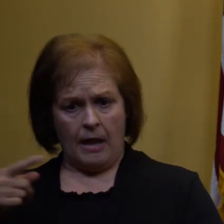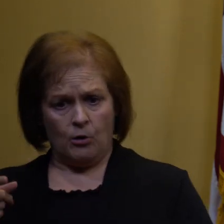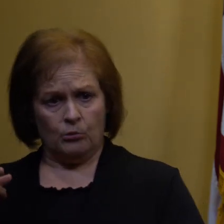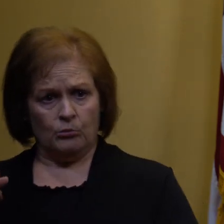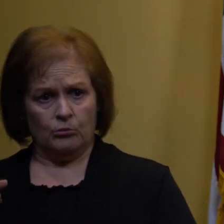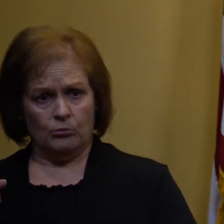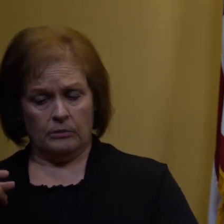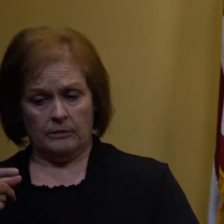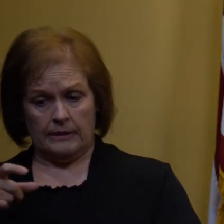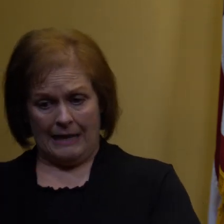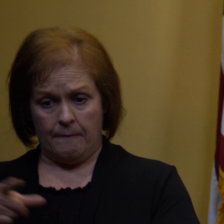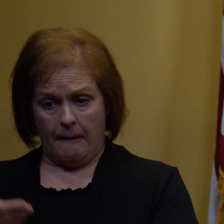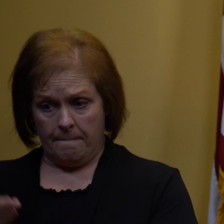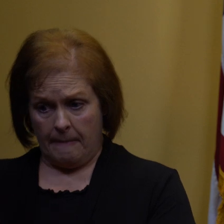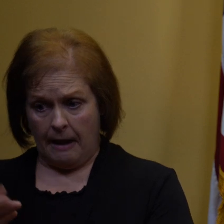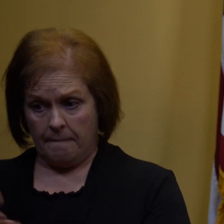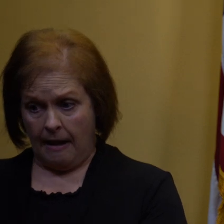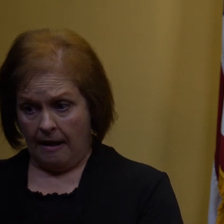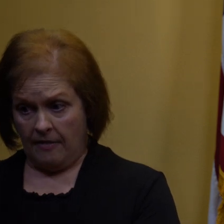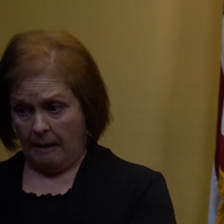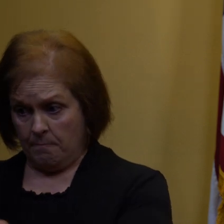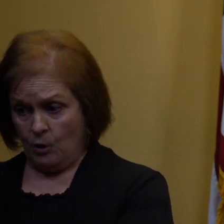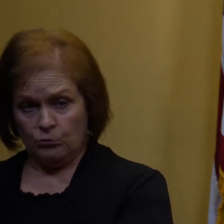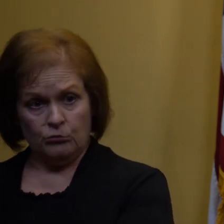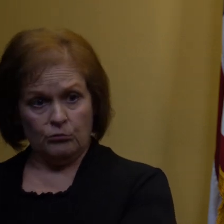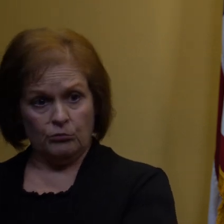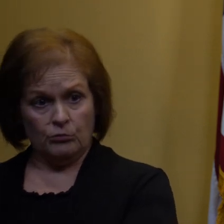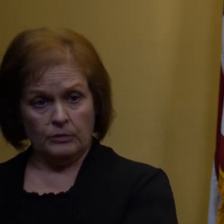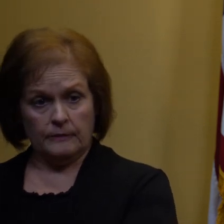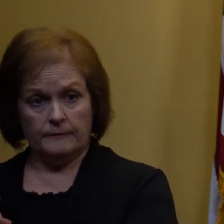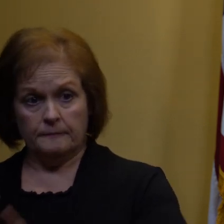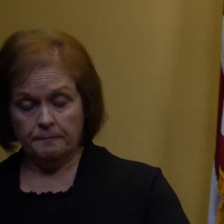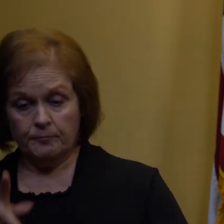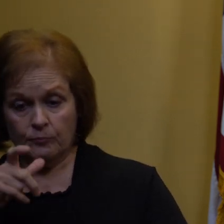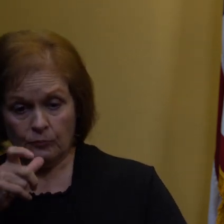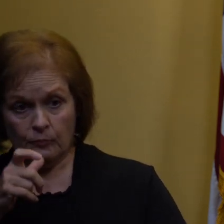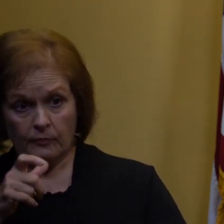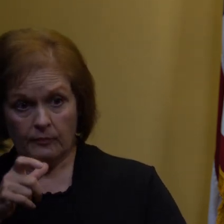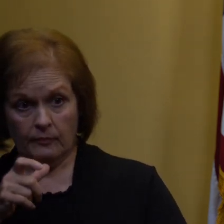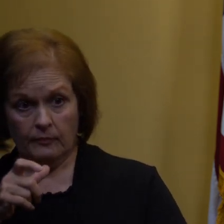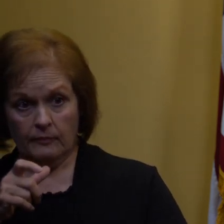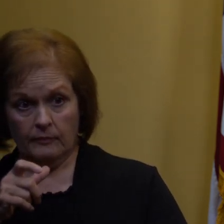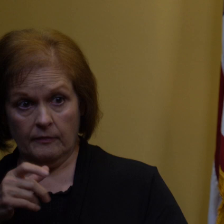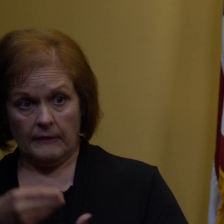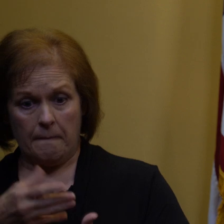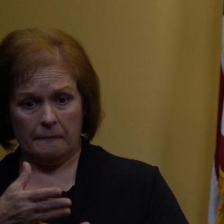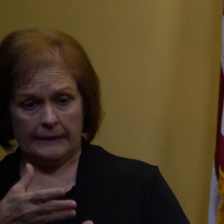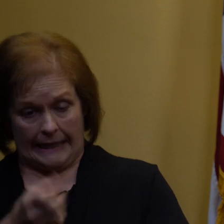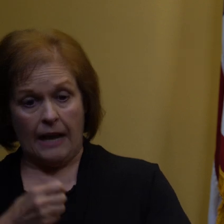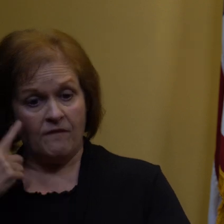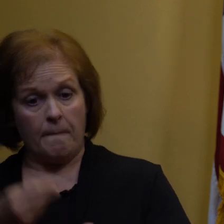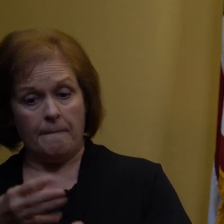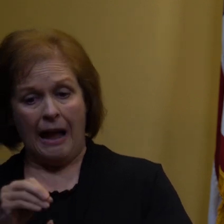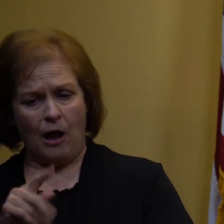the date of purchase from the person they were buying from to ensure that the folks who were getting the buyouts actually deserve it? Sure,